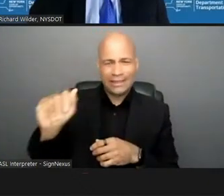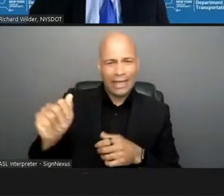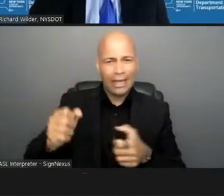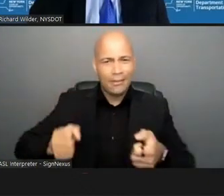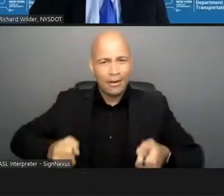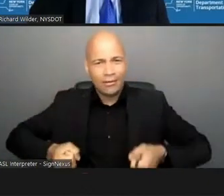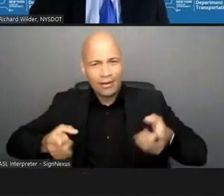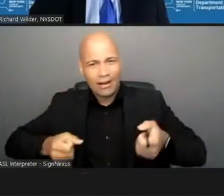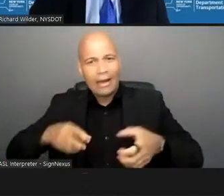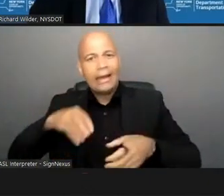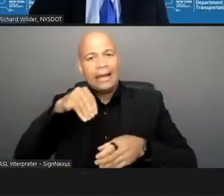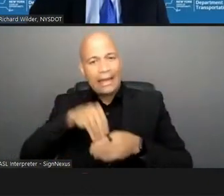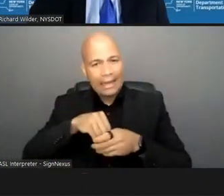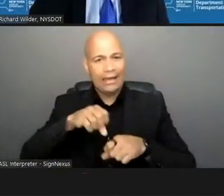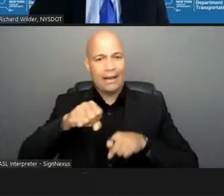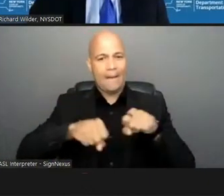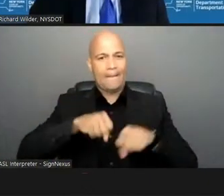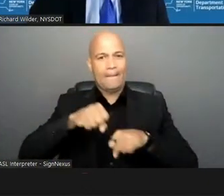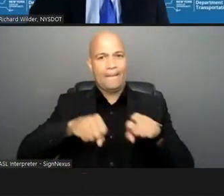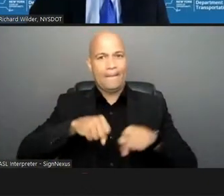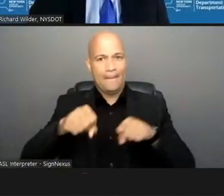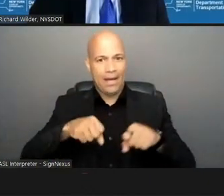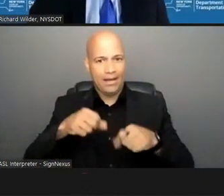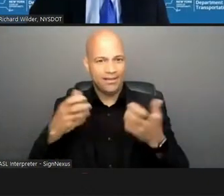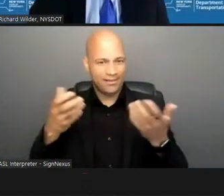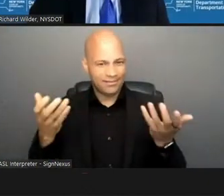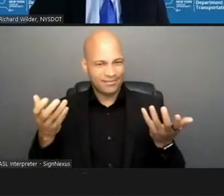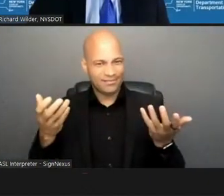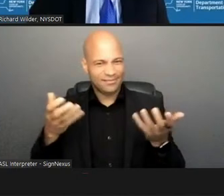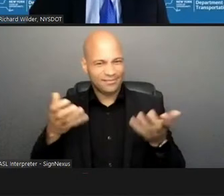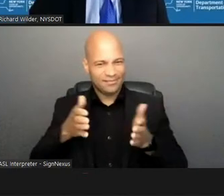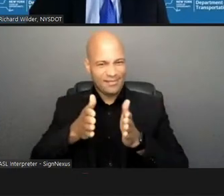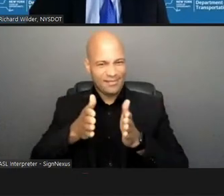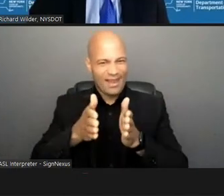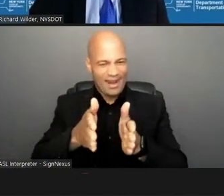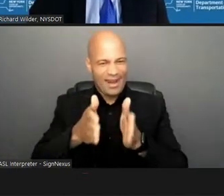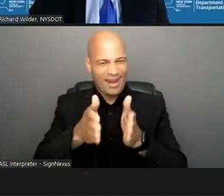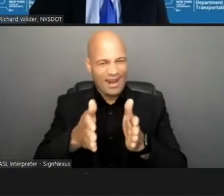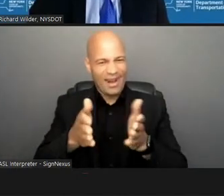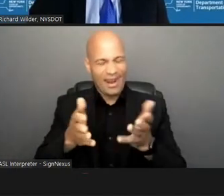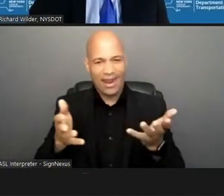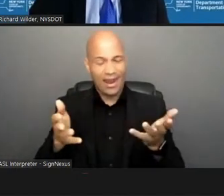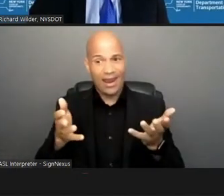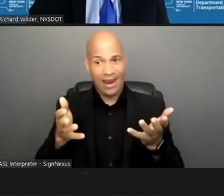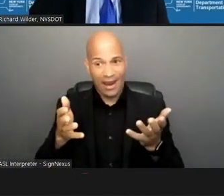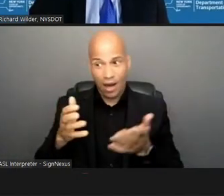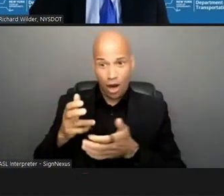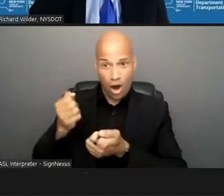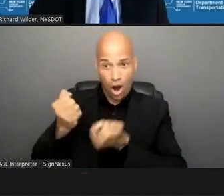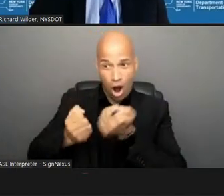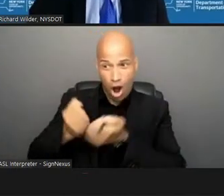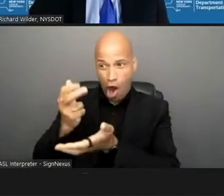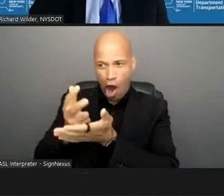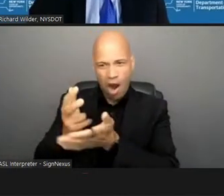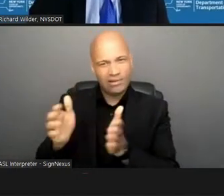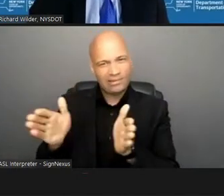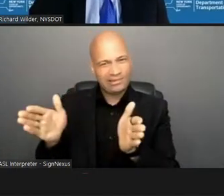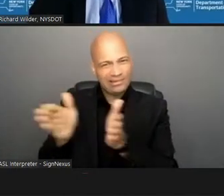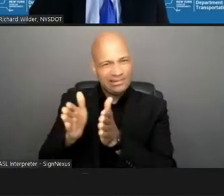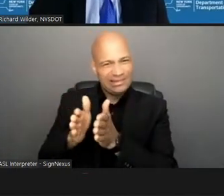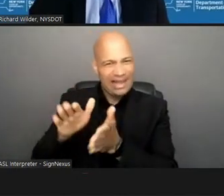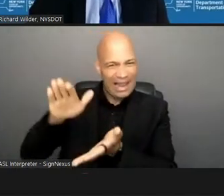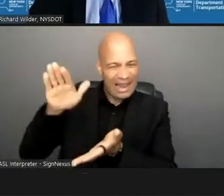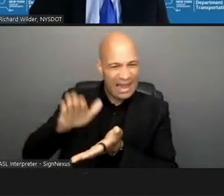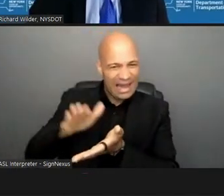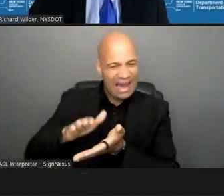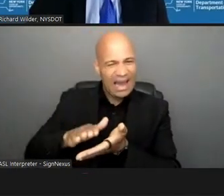bike Lanes in fact we should be widening sidewalks we need to take space away from the Cars we need to fundamentally change how